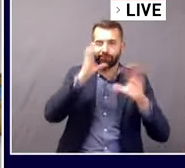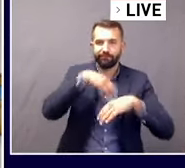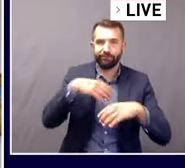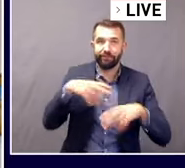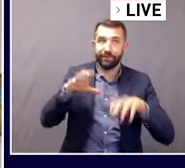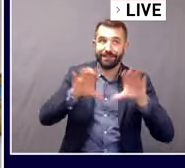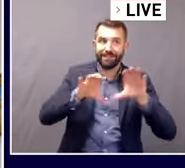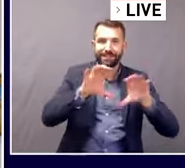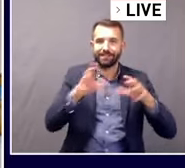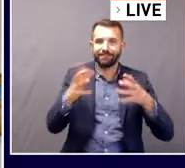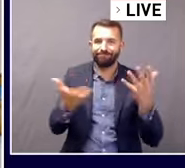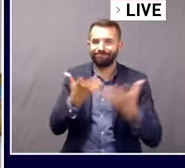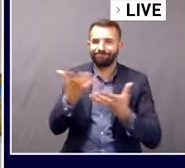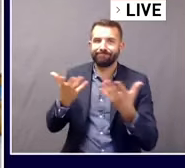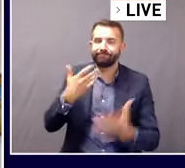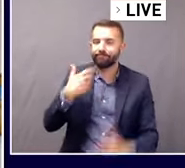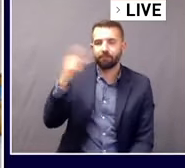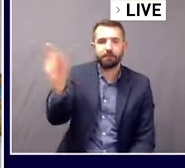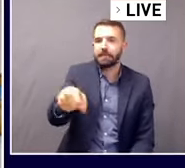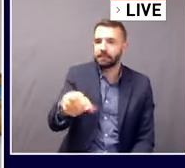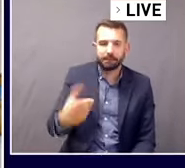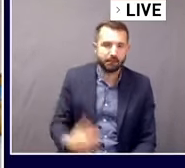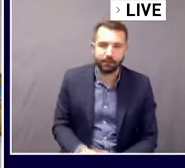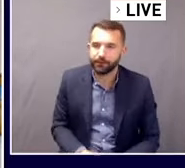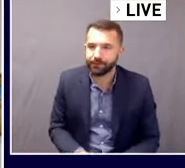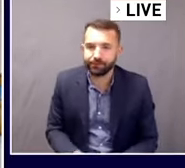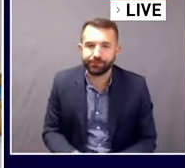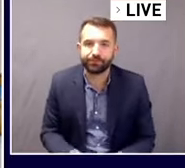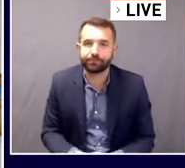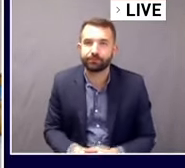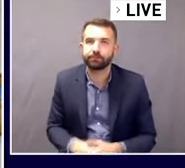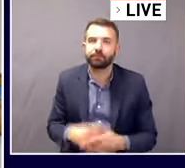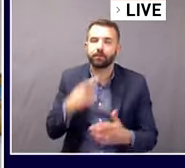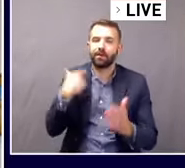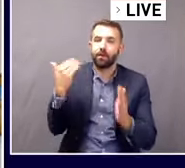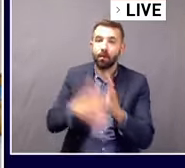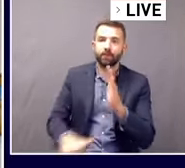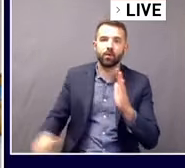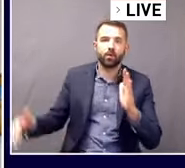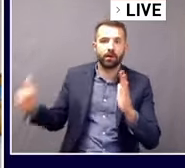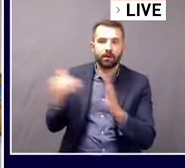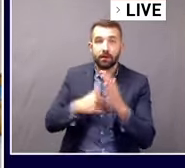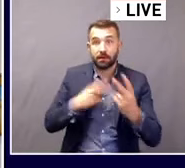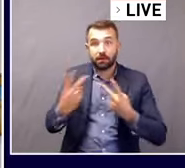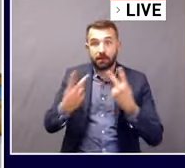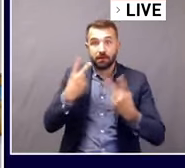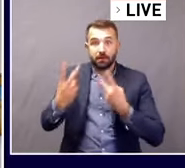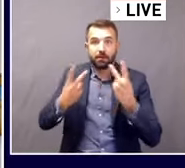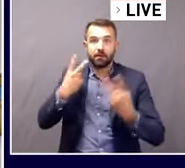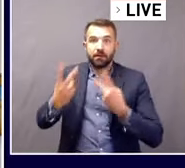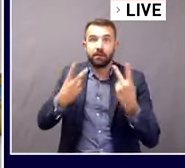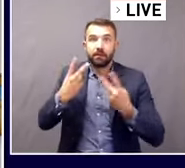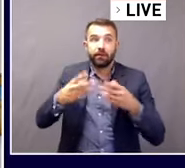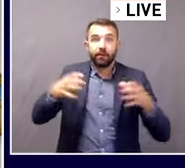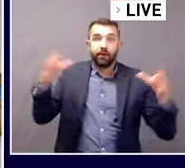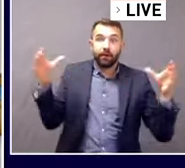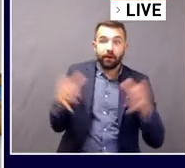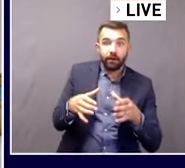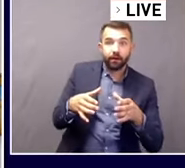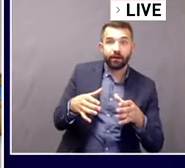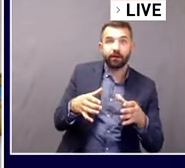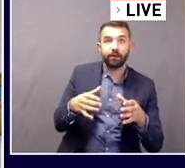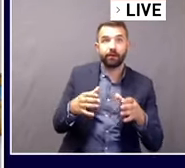But time and time after time, we've seen COVID-19 take hold in those settings.